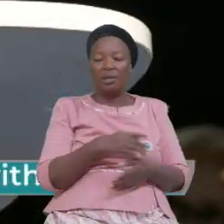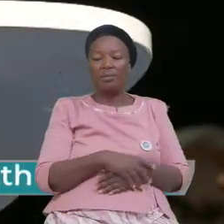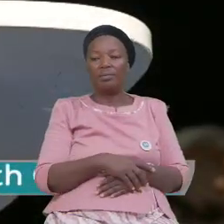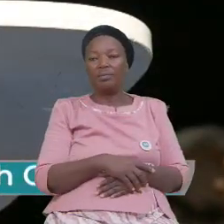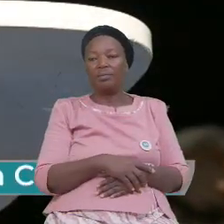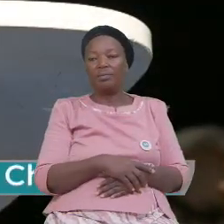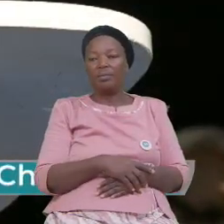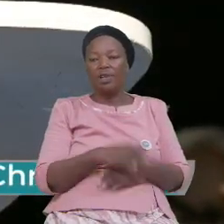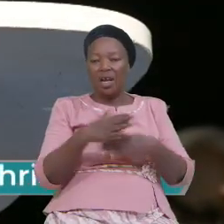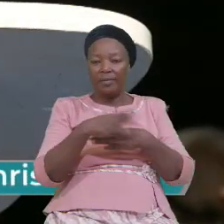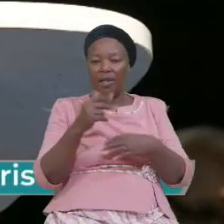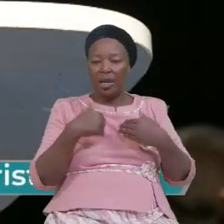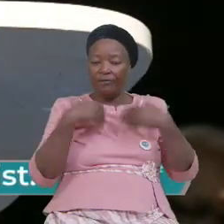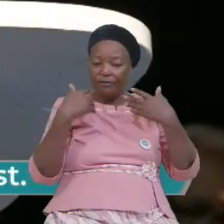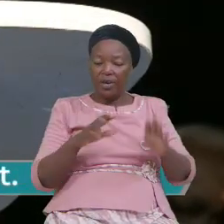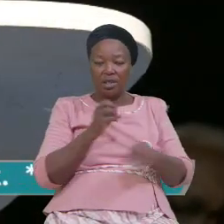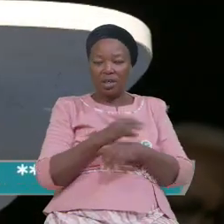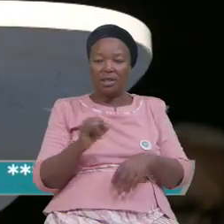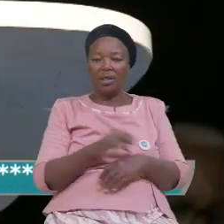after they have finished counseling,